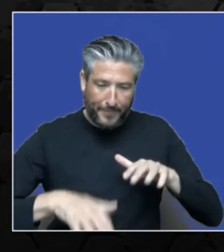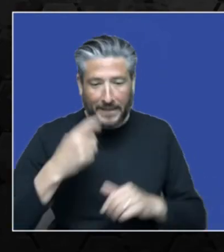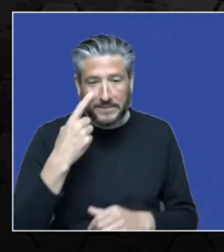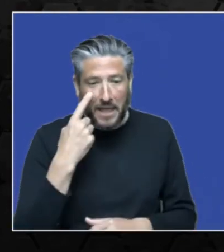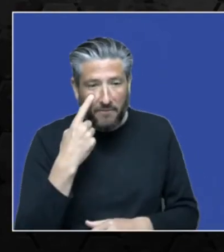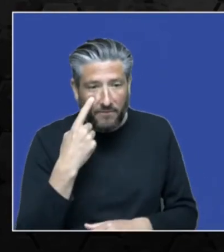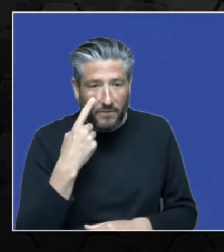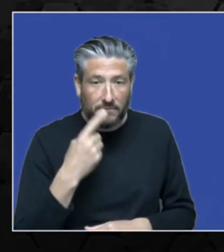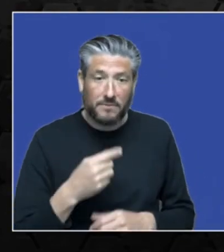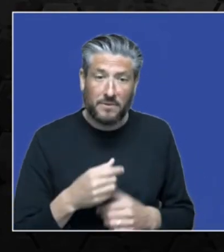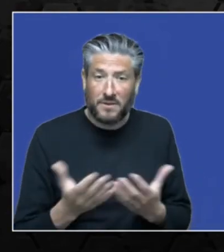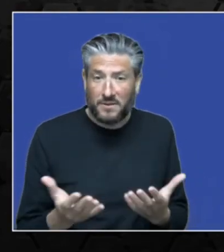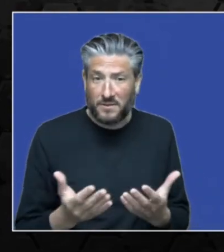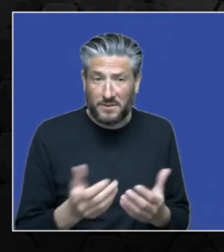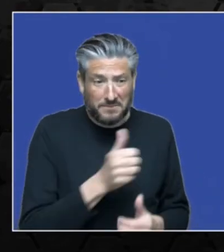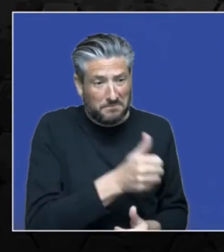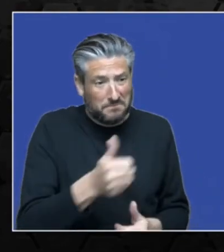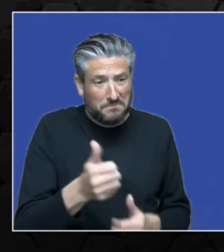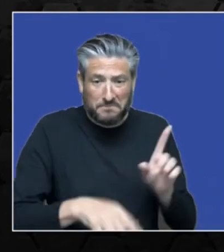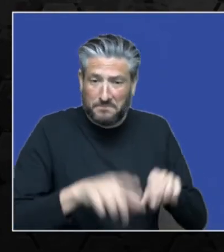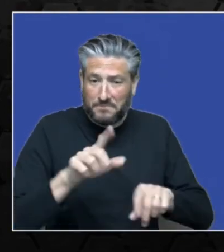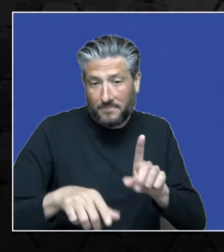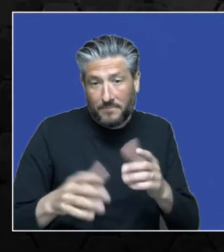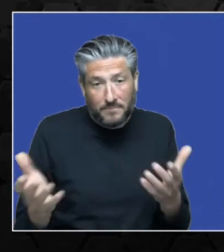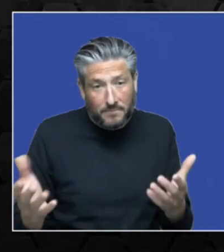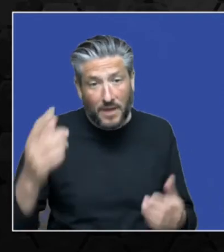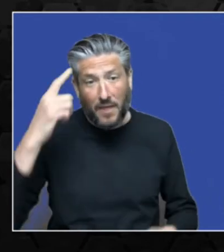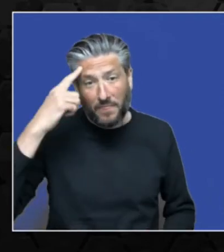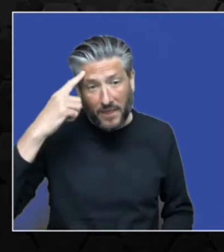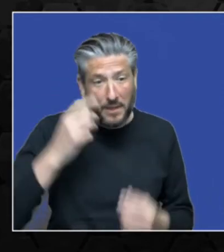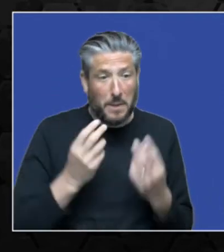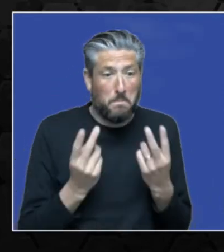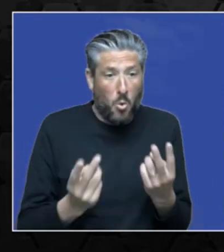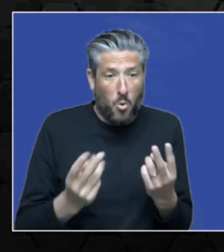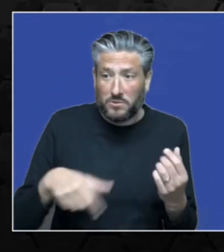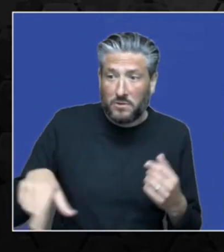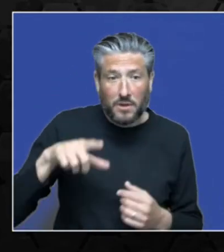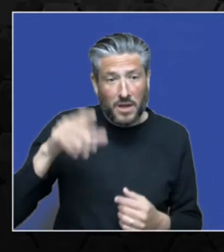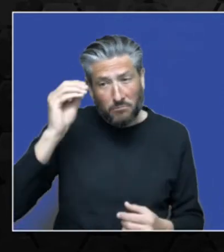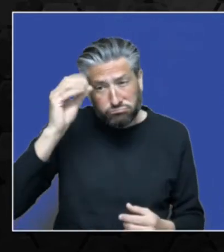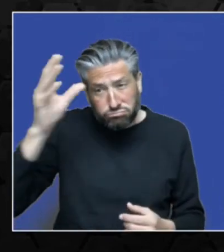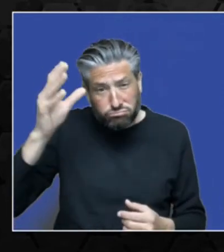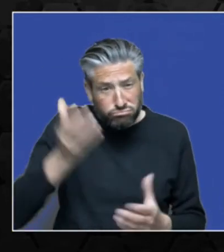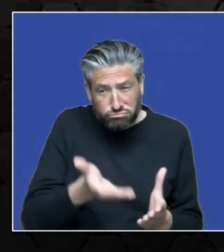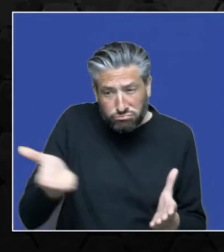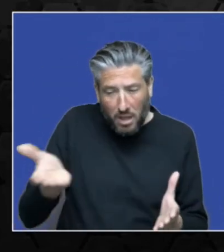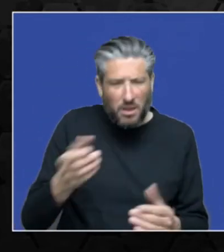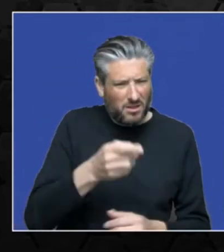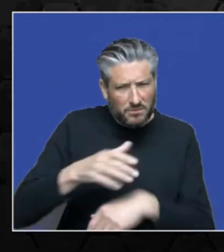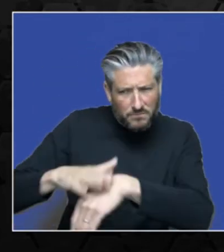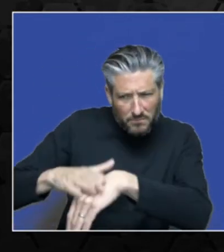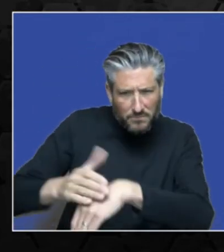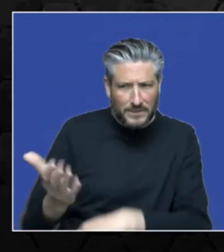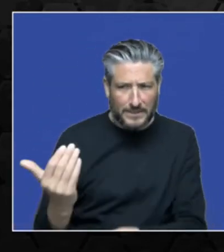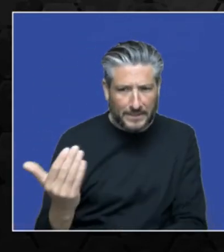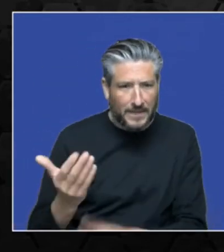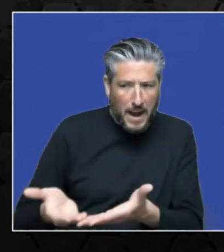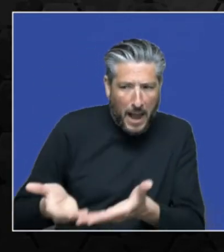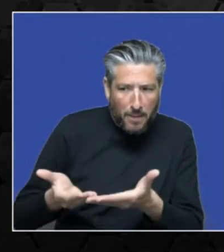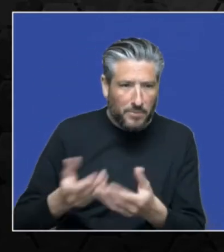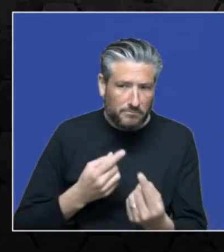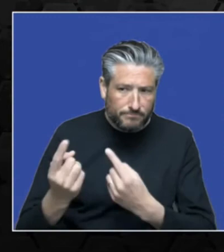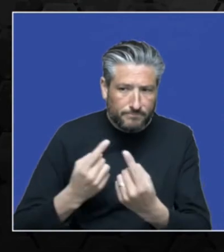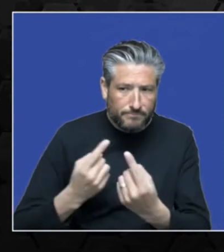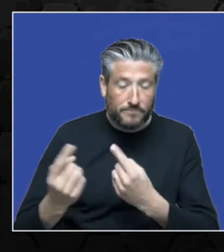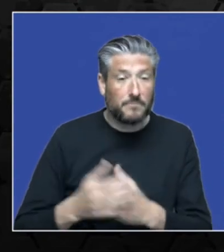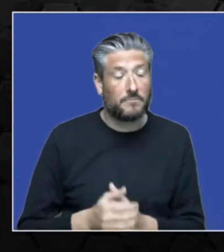to other people and ask them for some advices. But from what I can share with you all, you can also check out the complete session I